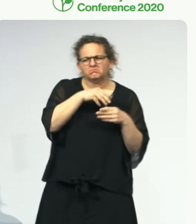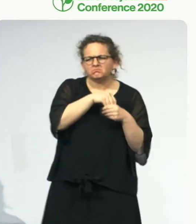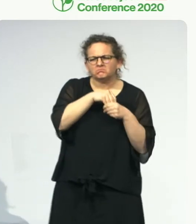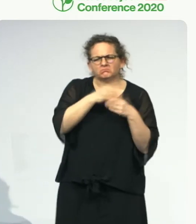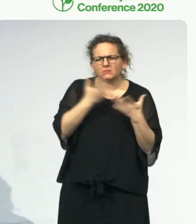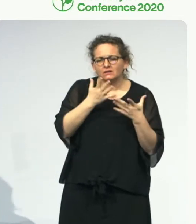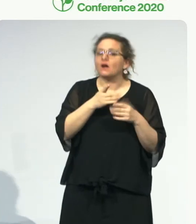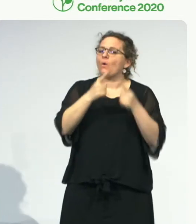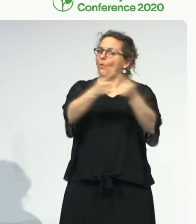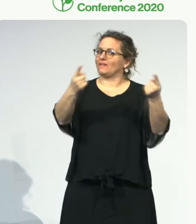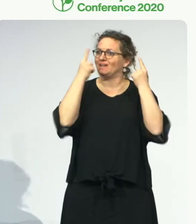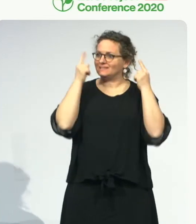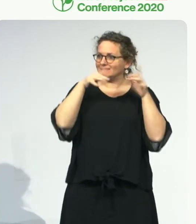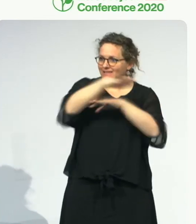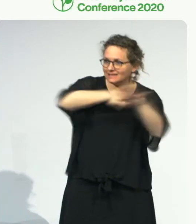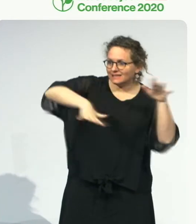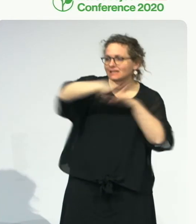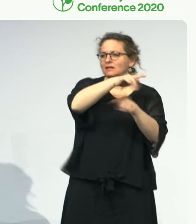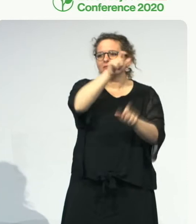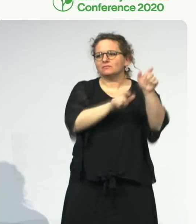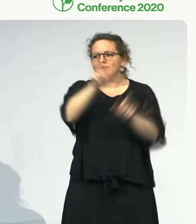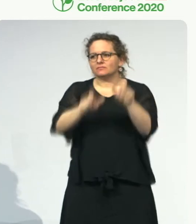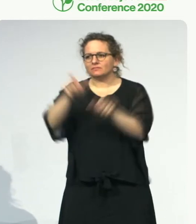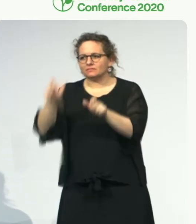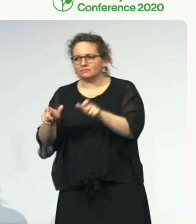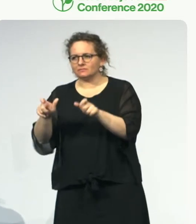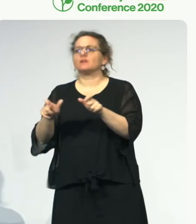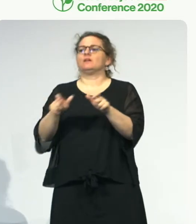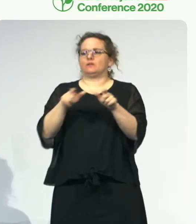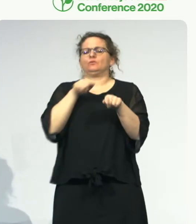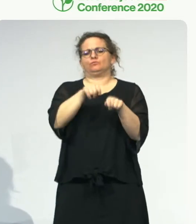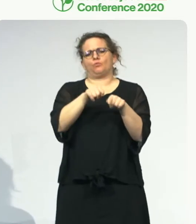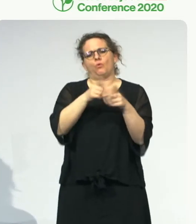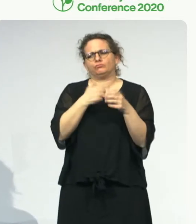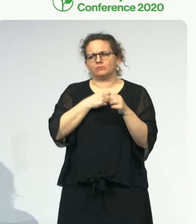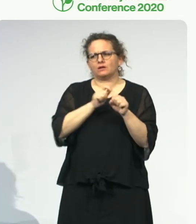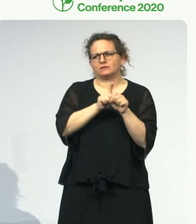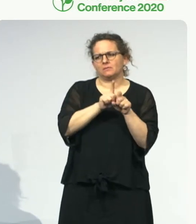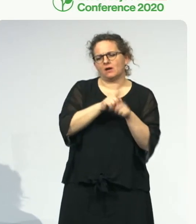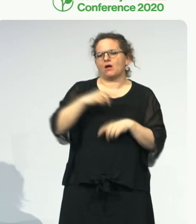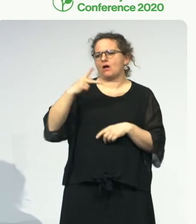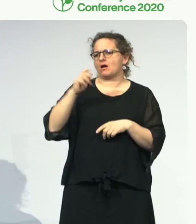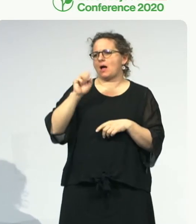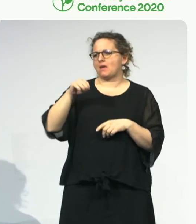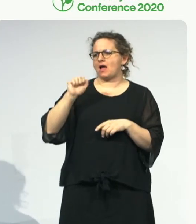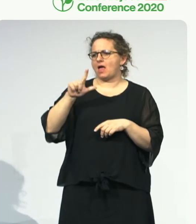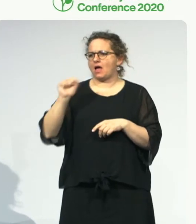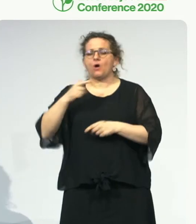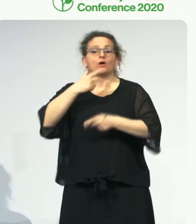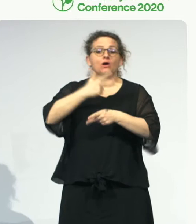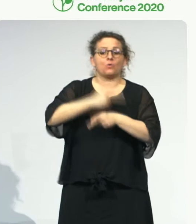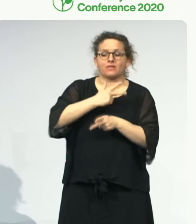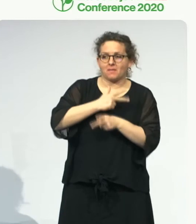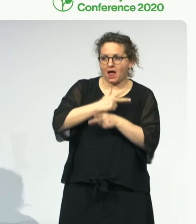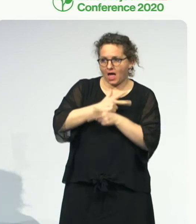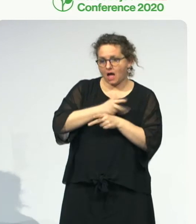we did in Malawi and in Guatemala, and then I handed over to the global